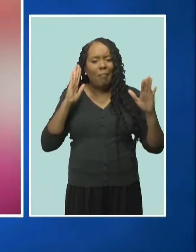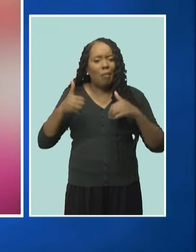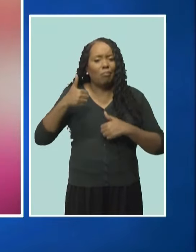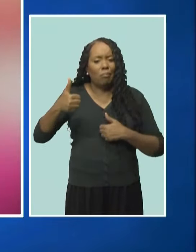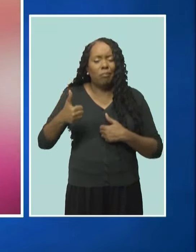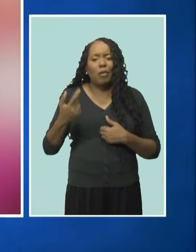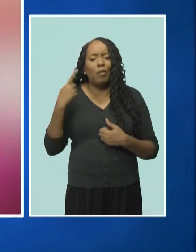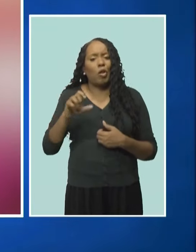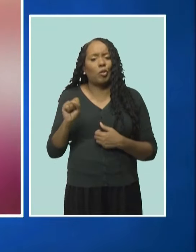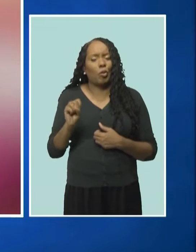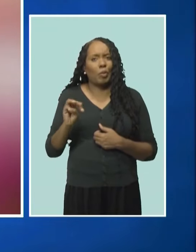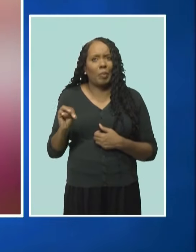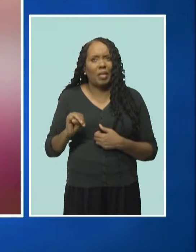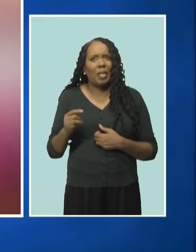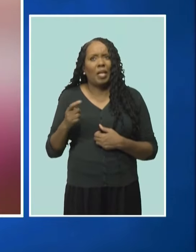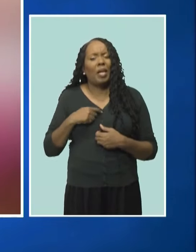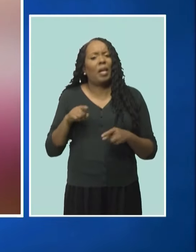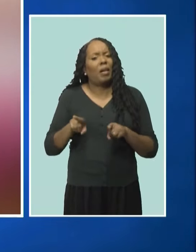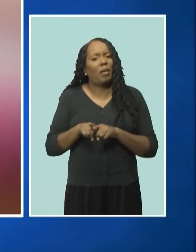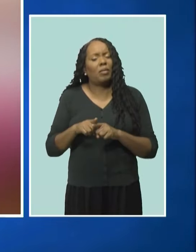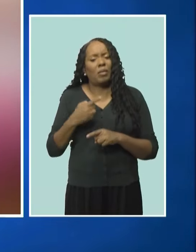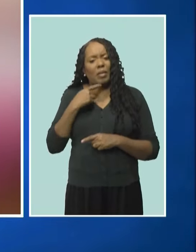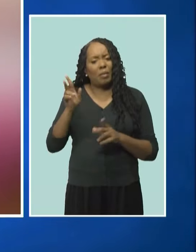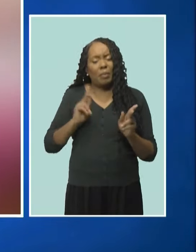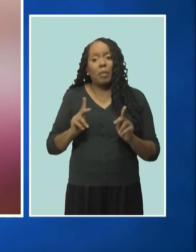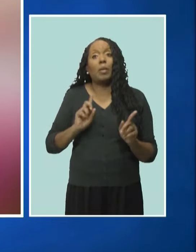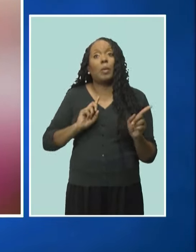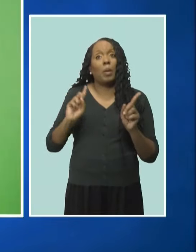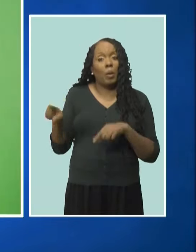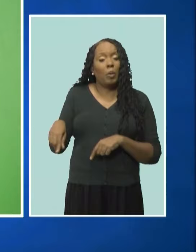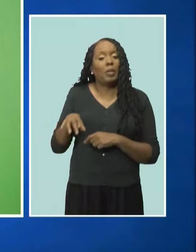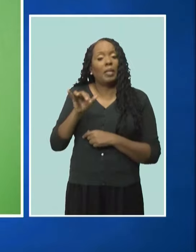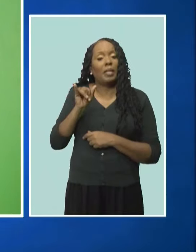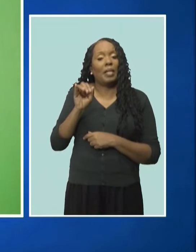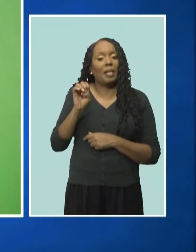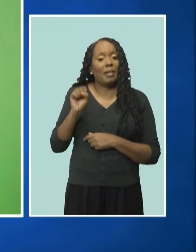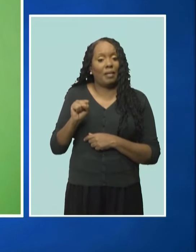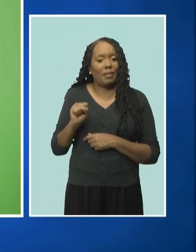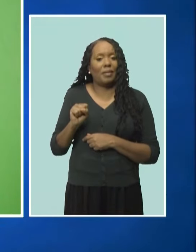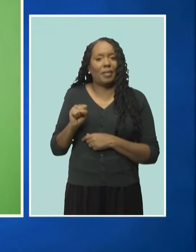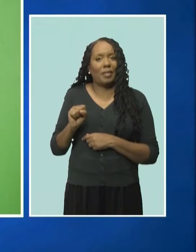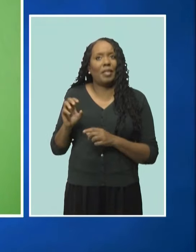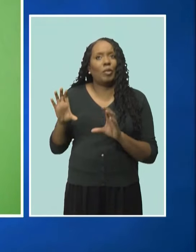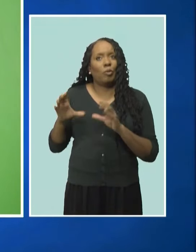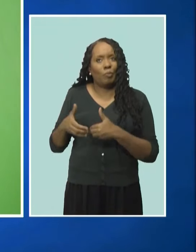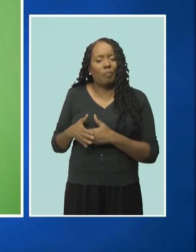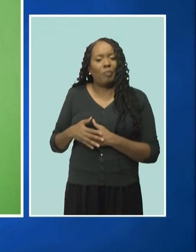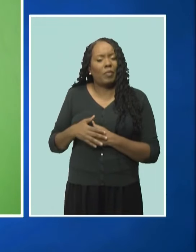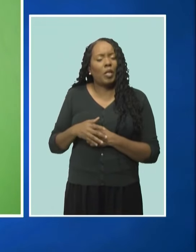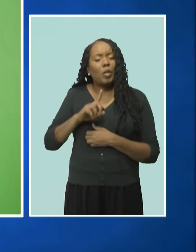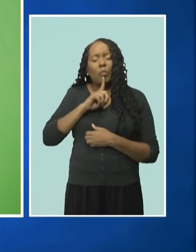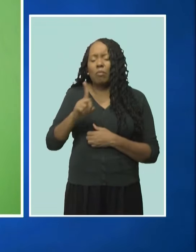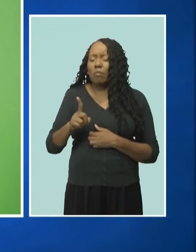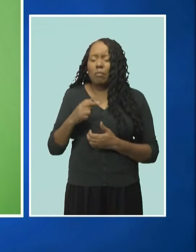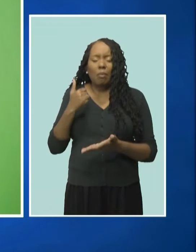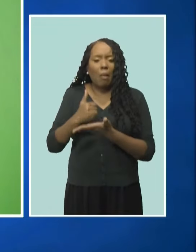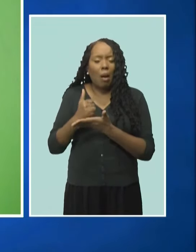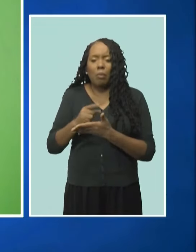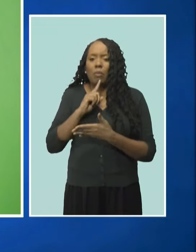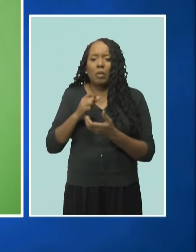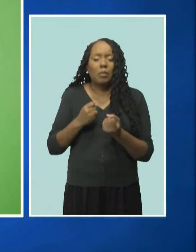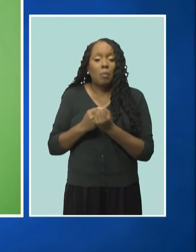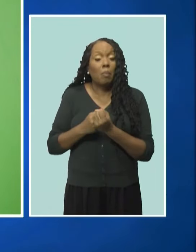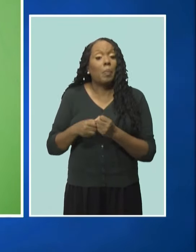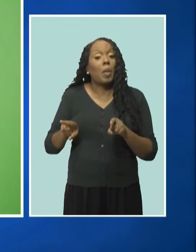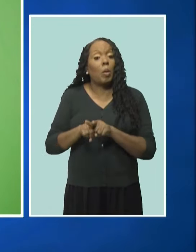like suggest to other people to go to them because they are very amazing in terms of like that aspect. They also offer